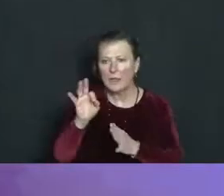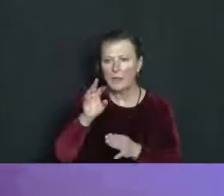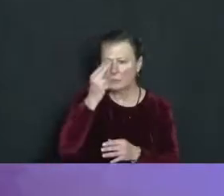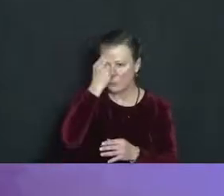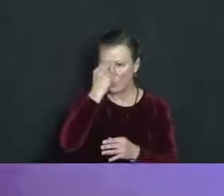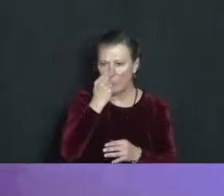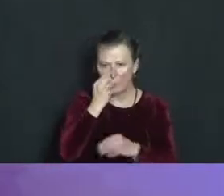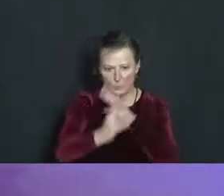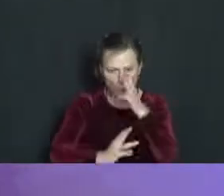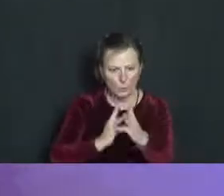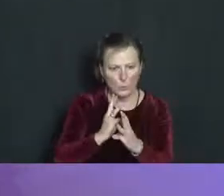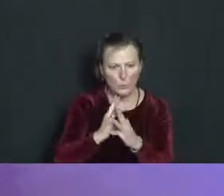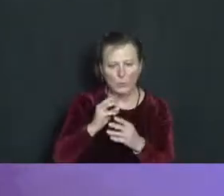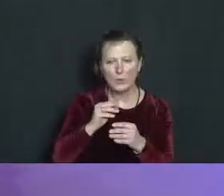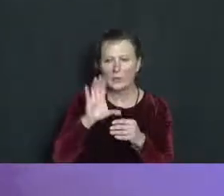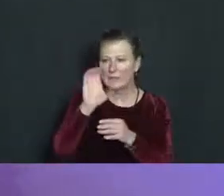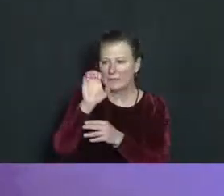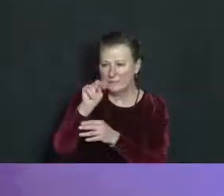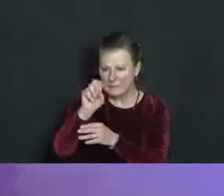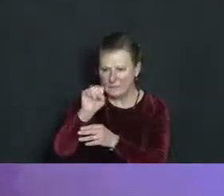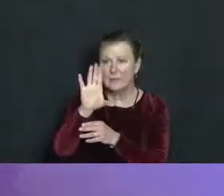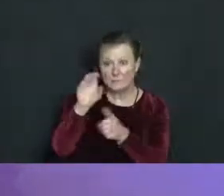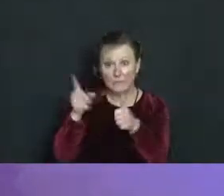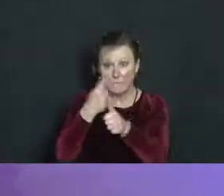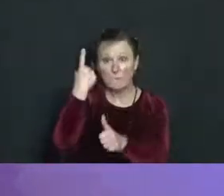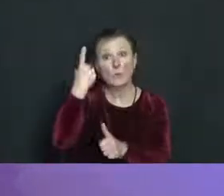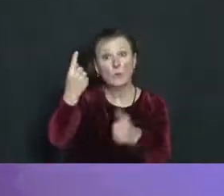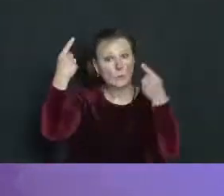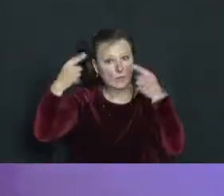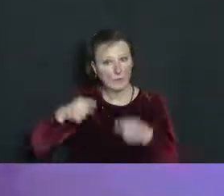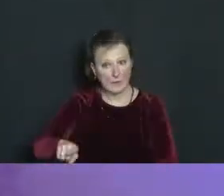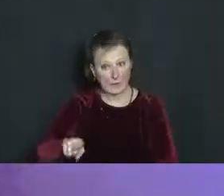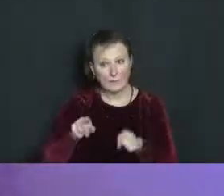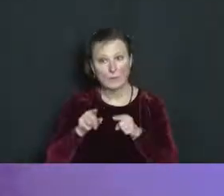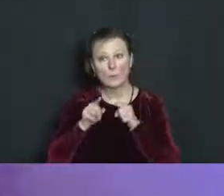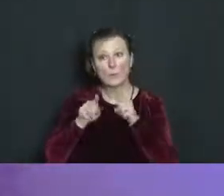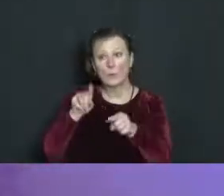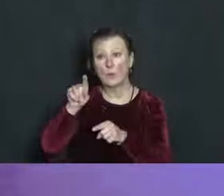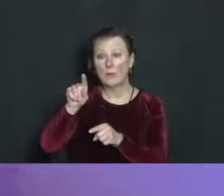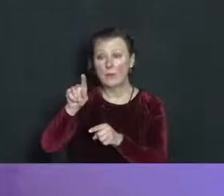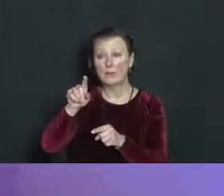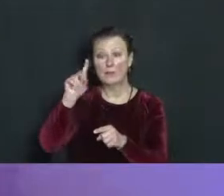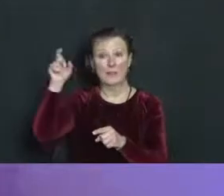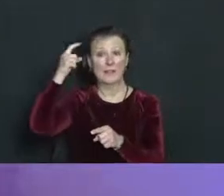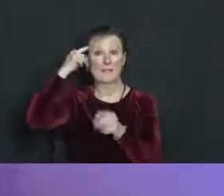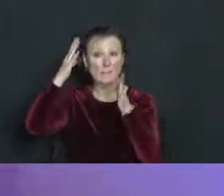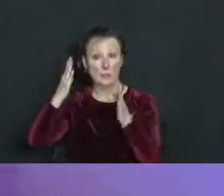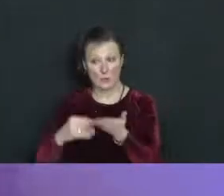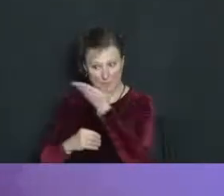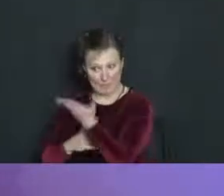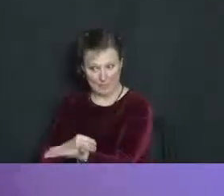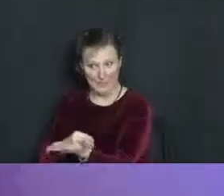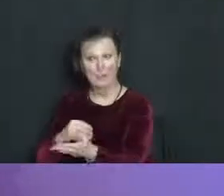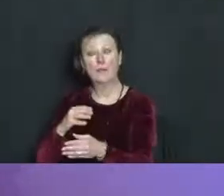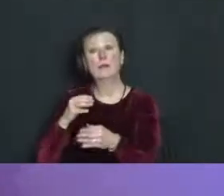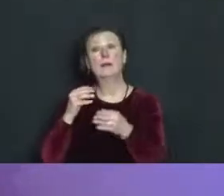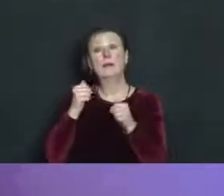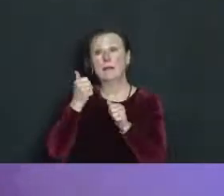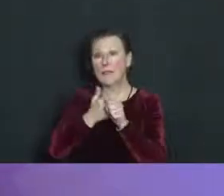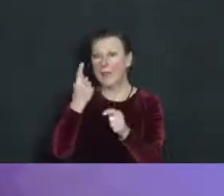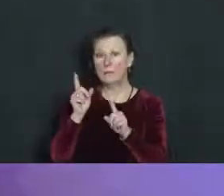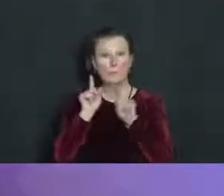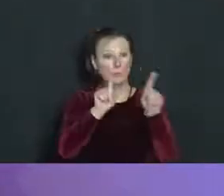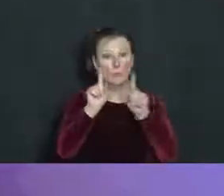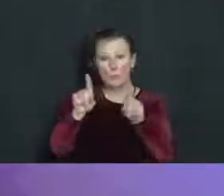world. This was the first census that took place while Quirinius was governor of Syria, and everyone went to their